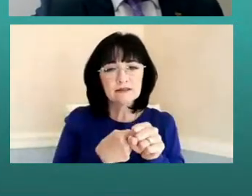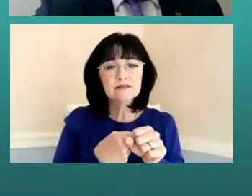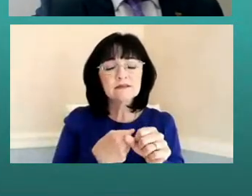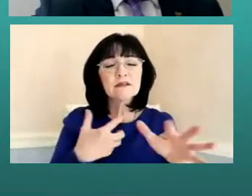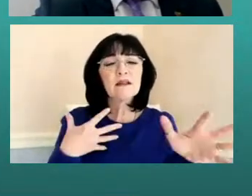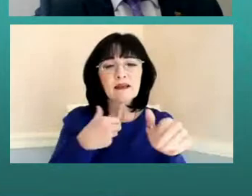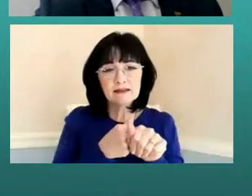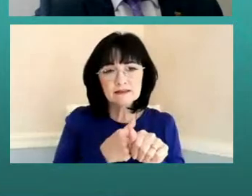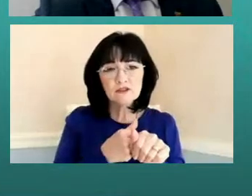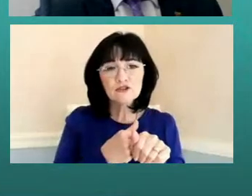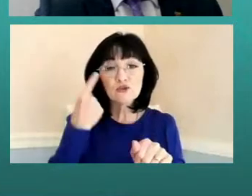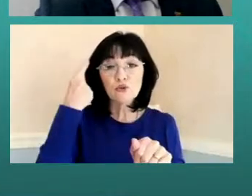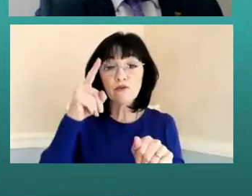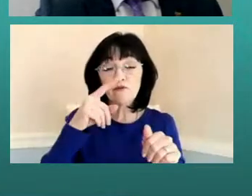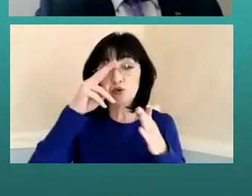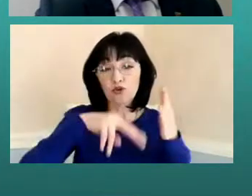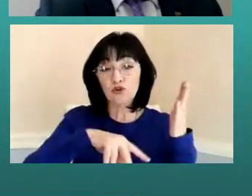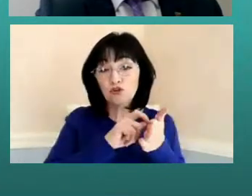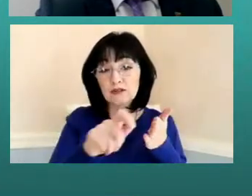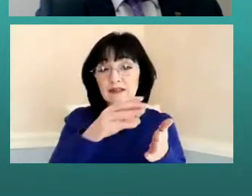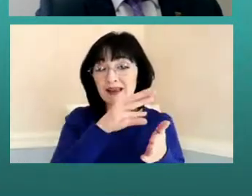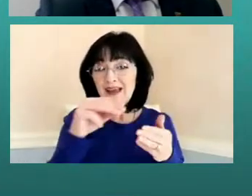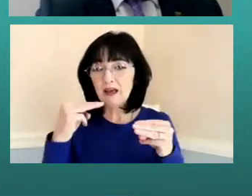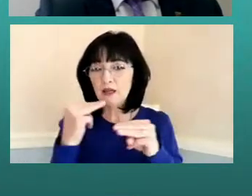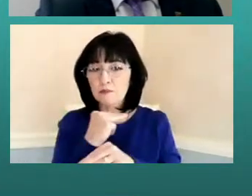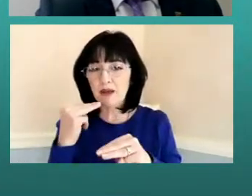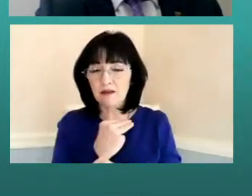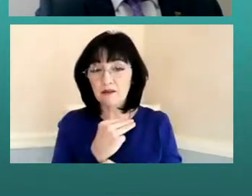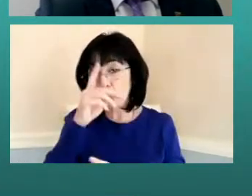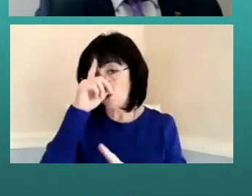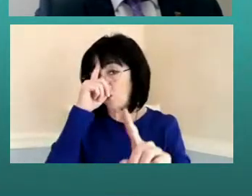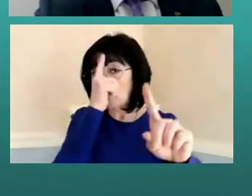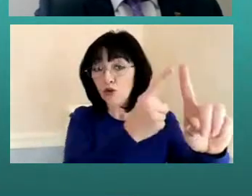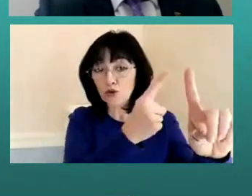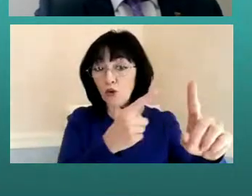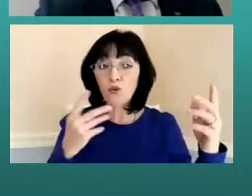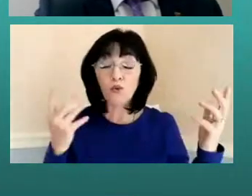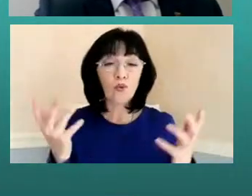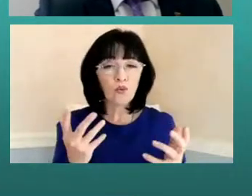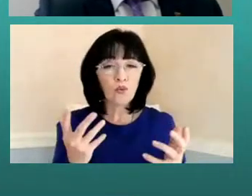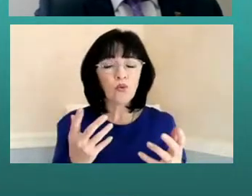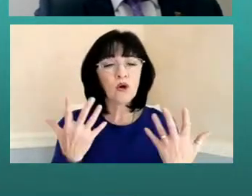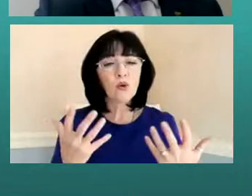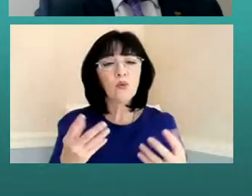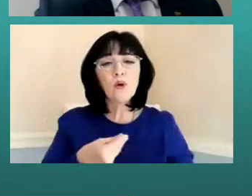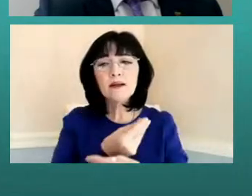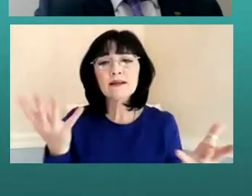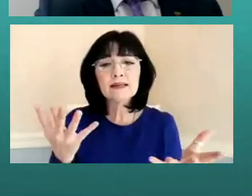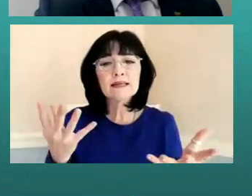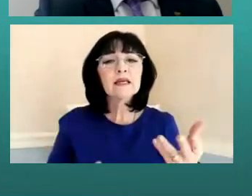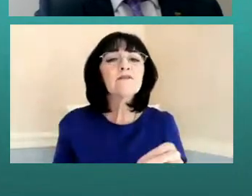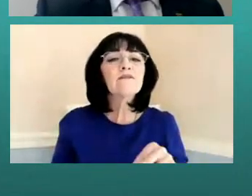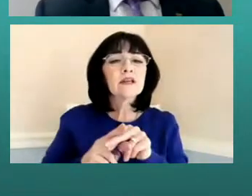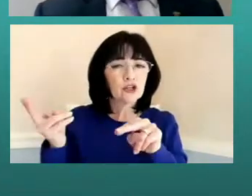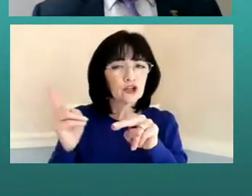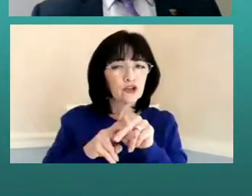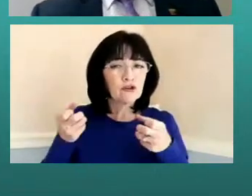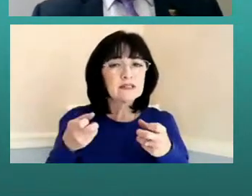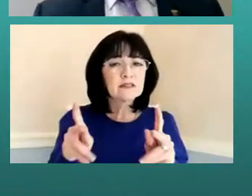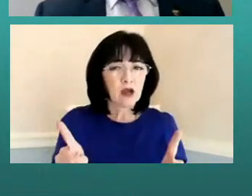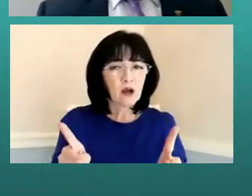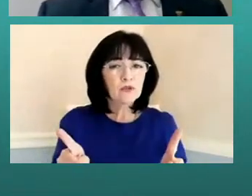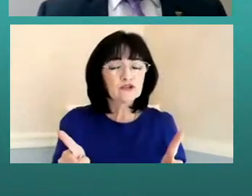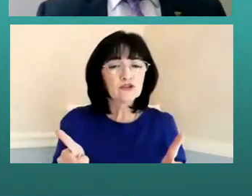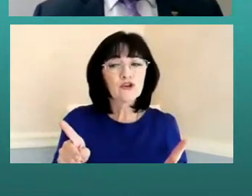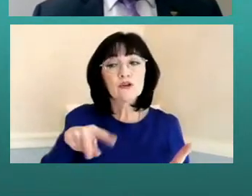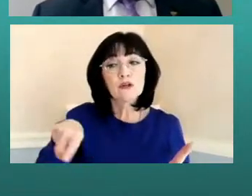and math. The aim of accelerated learning is to give increased opportunities to access grade level content and help students make